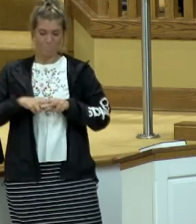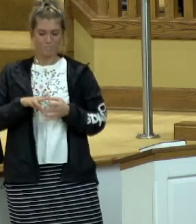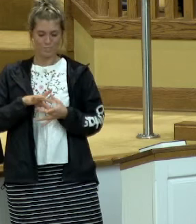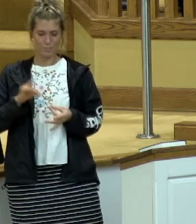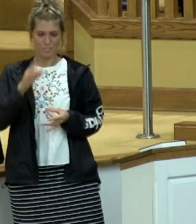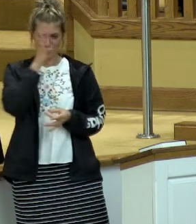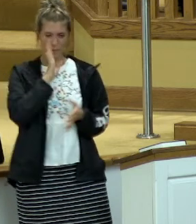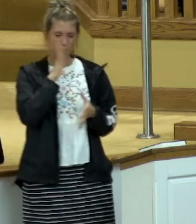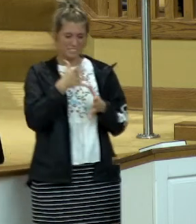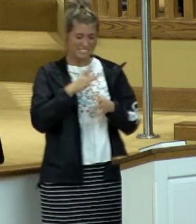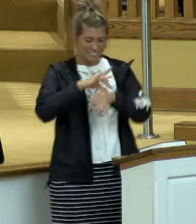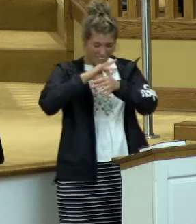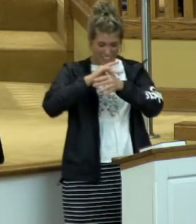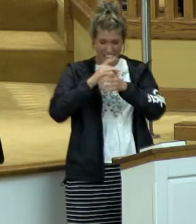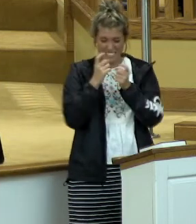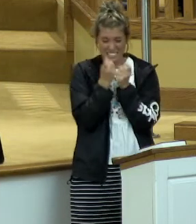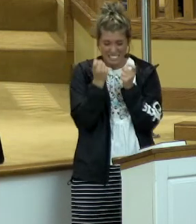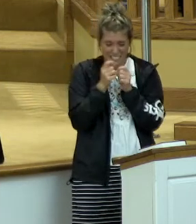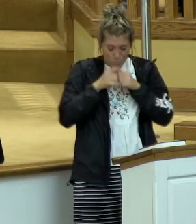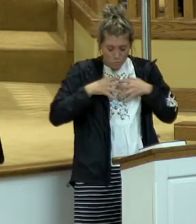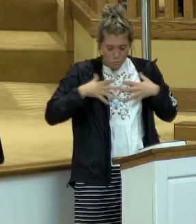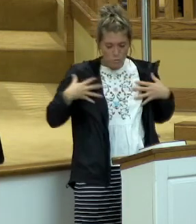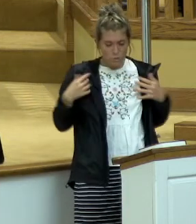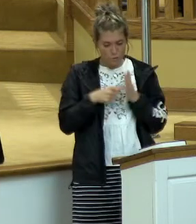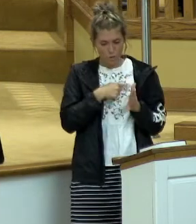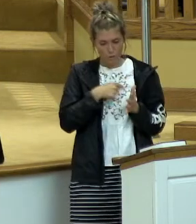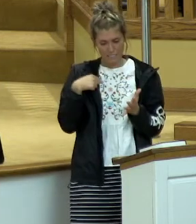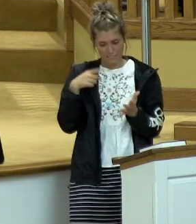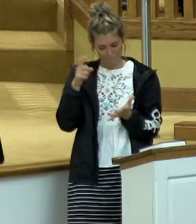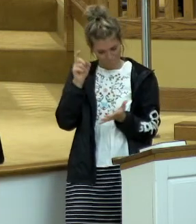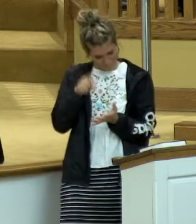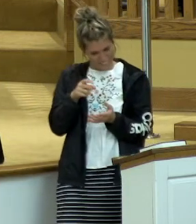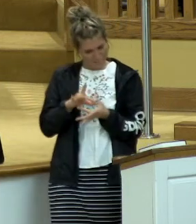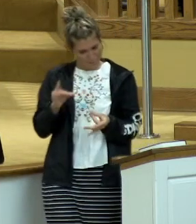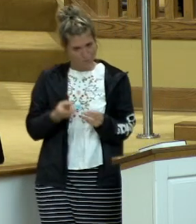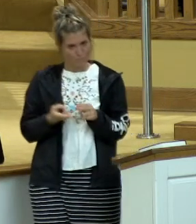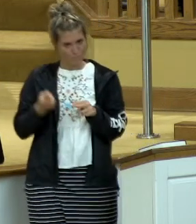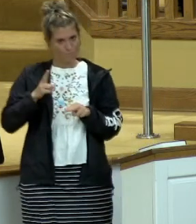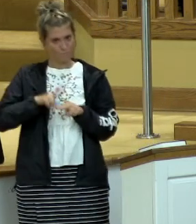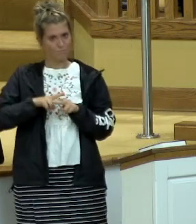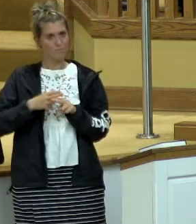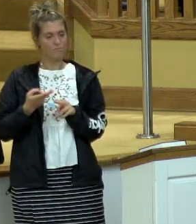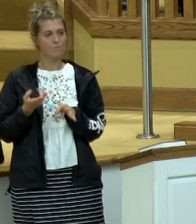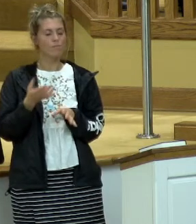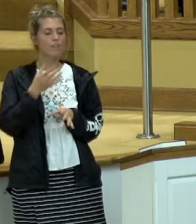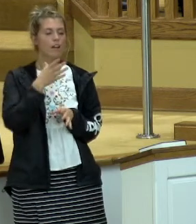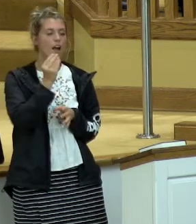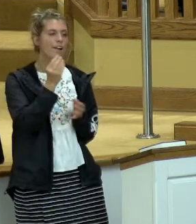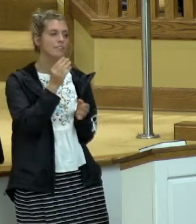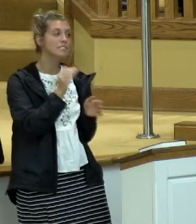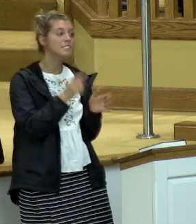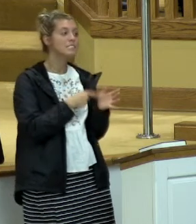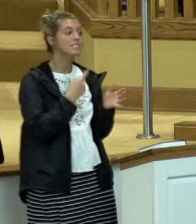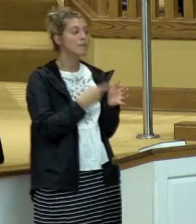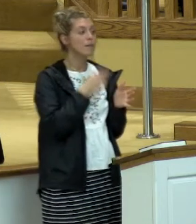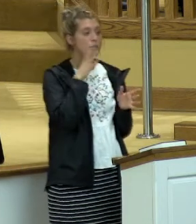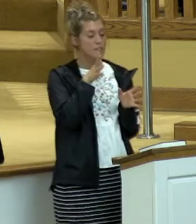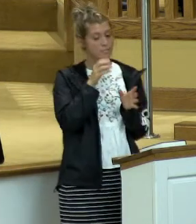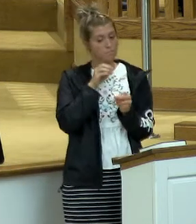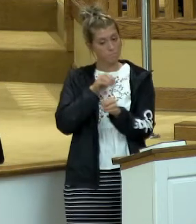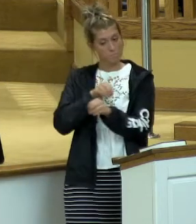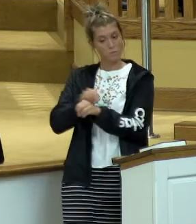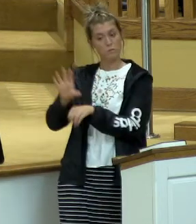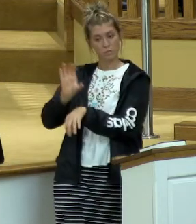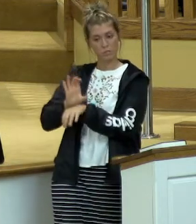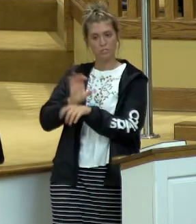God will disrobe our carnality so that our spirituality is revealed. Not for the church, but for him. By the way, it does sometimes have an impact on the